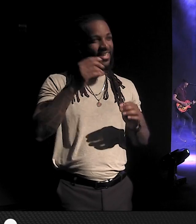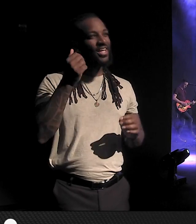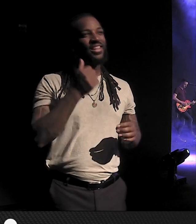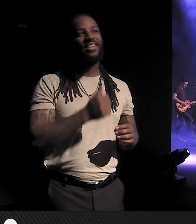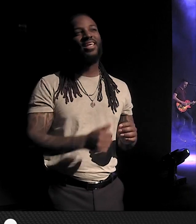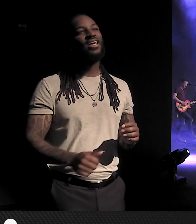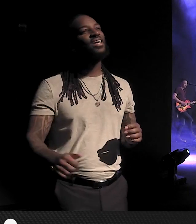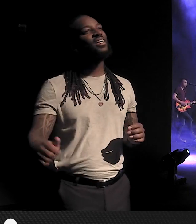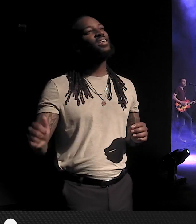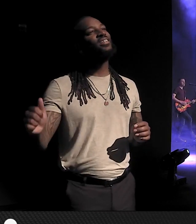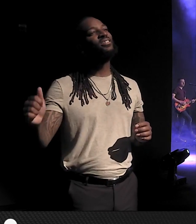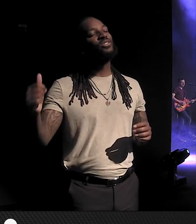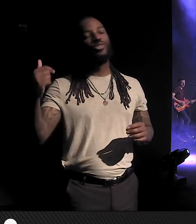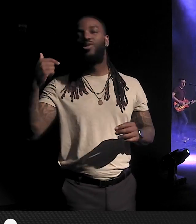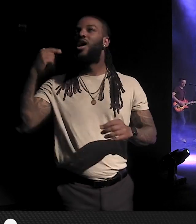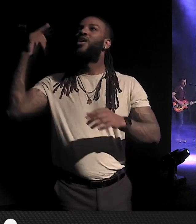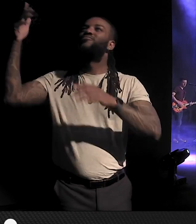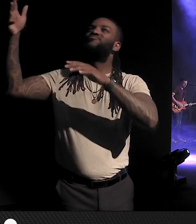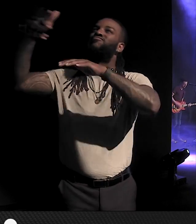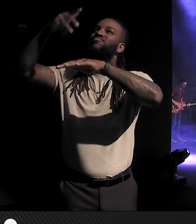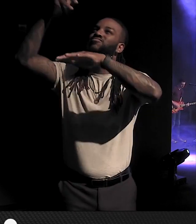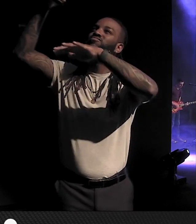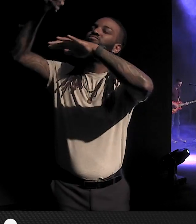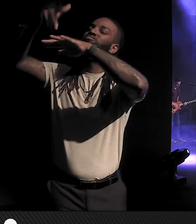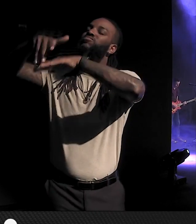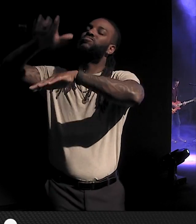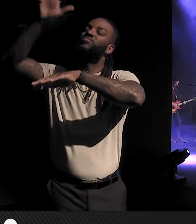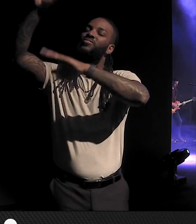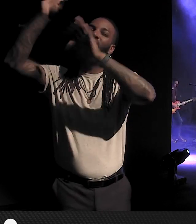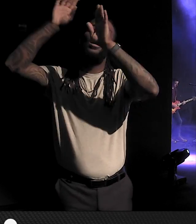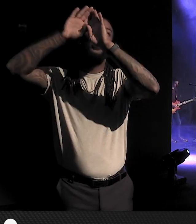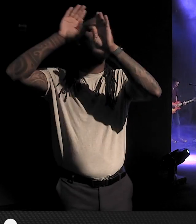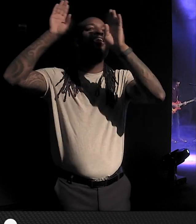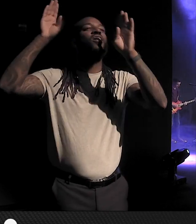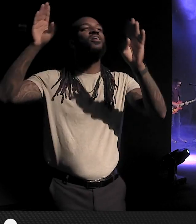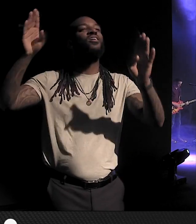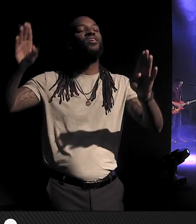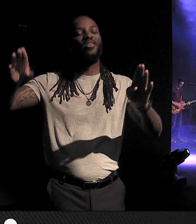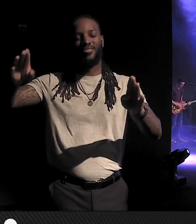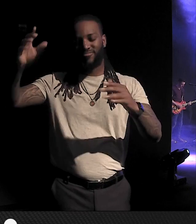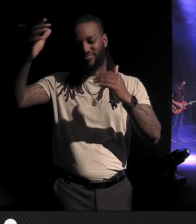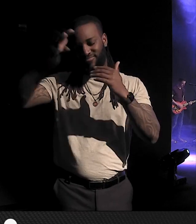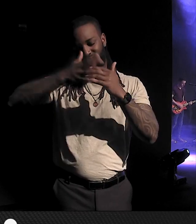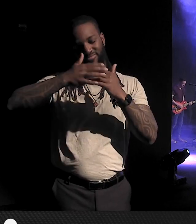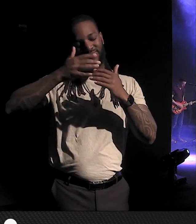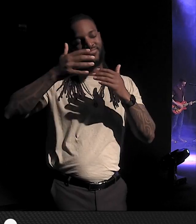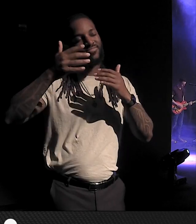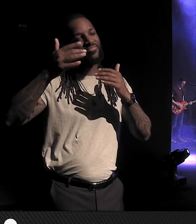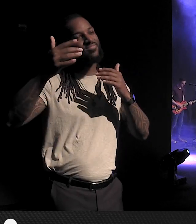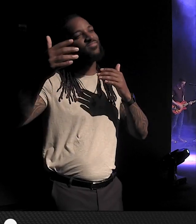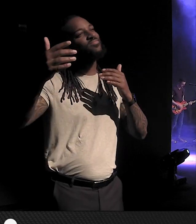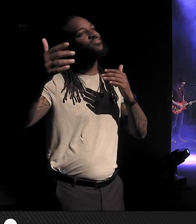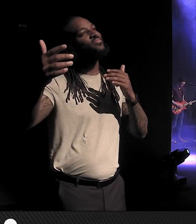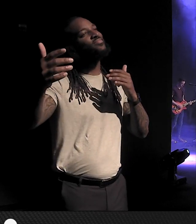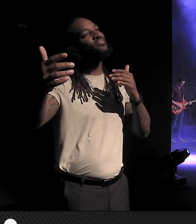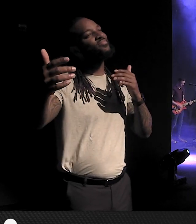than anything, to dwell with you, your house, for all my days.